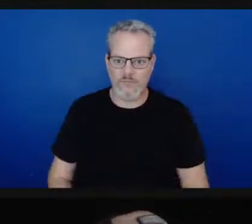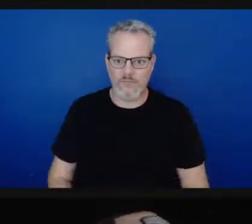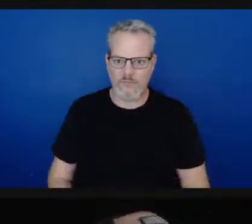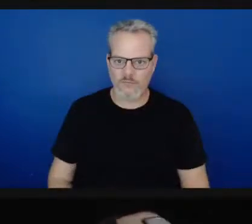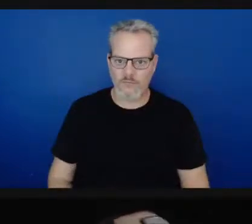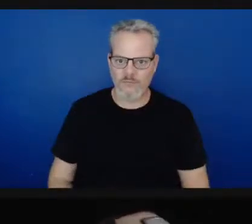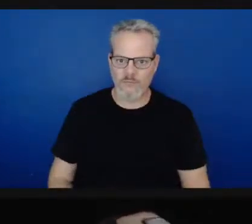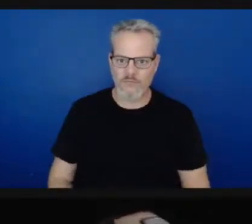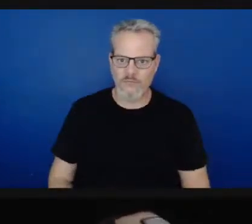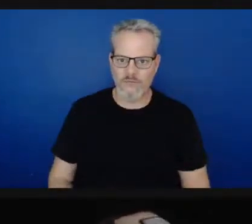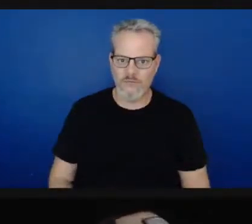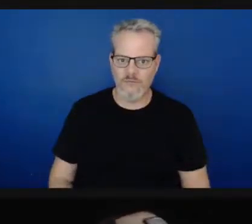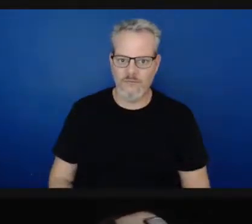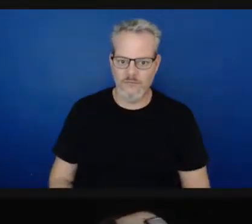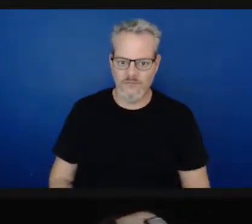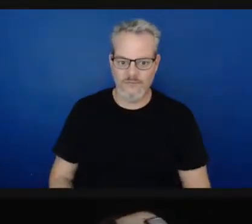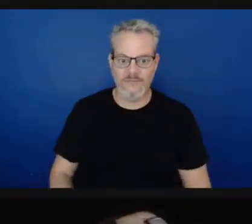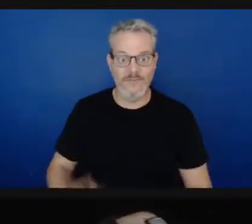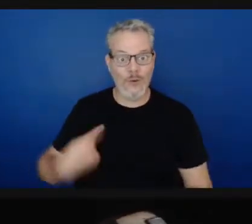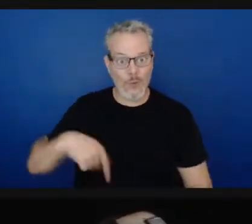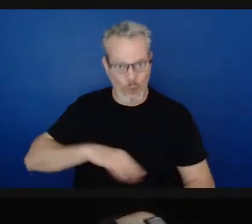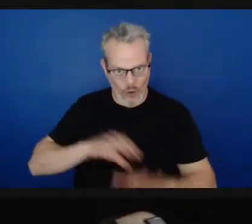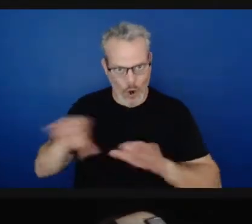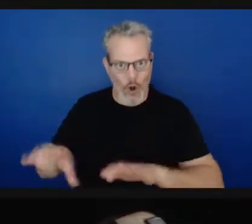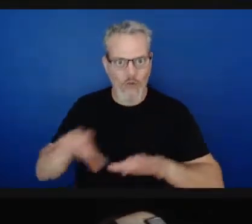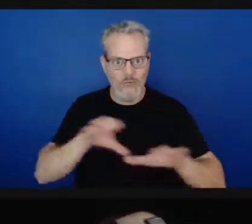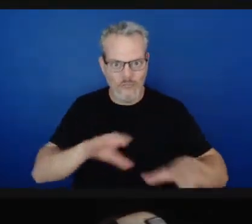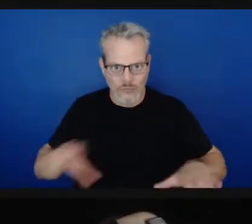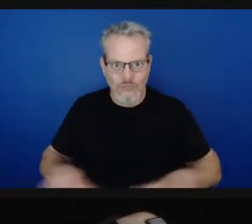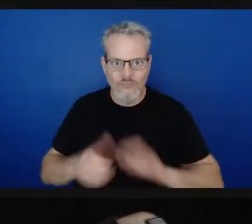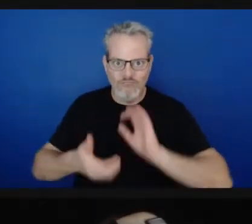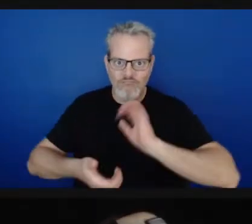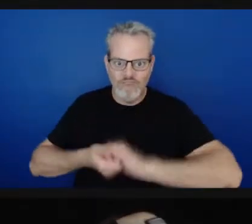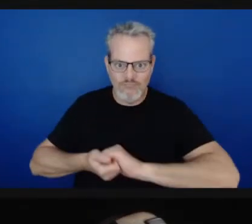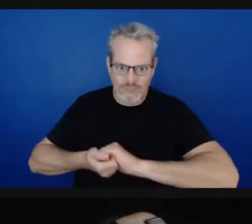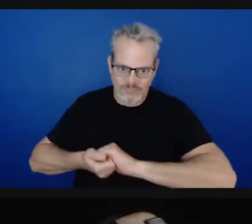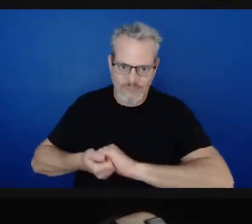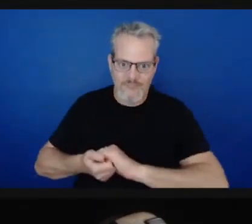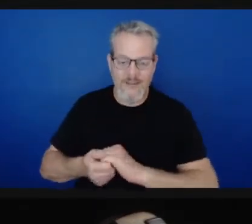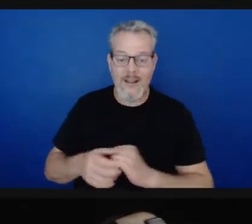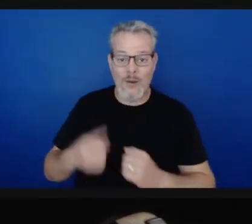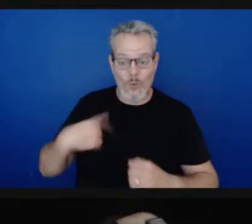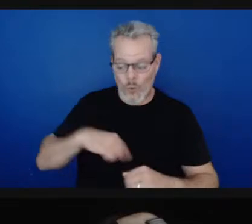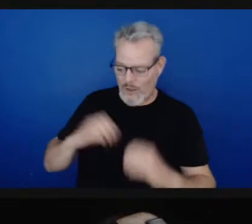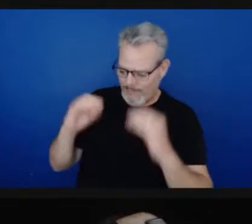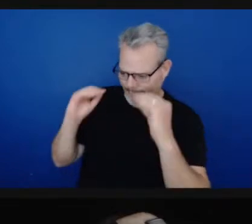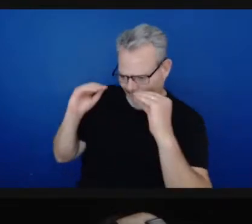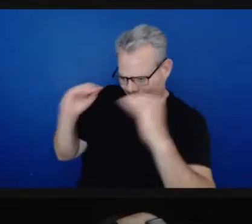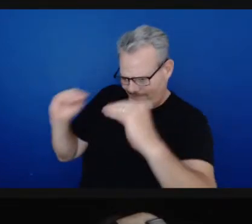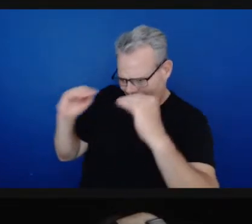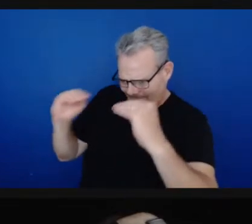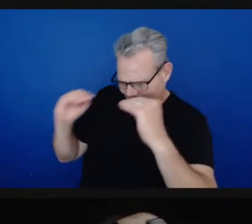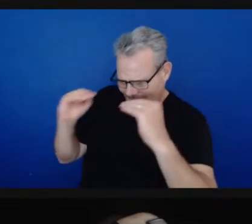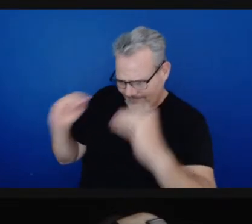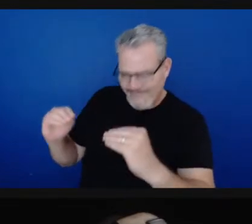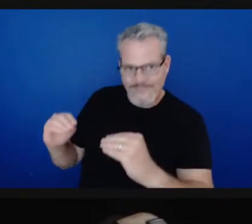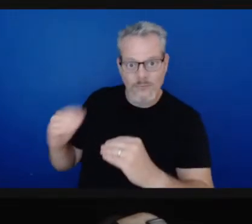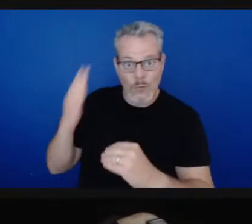So this is part of the work that we're also doing, right? When we don't have an eruption happening, we're educating so that we can better